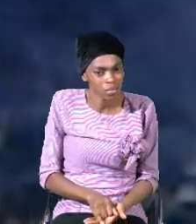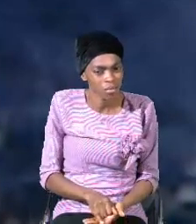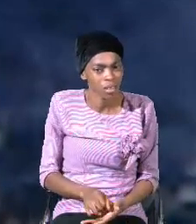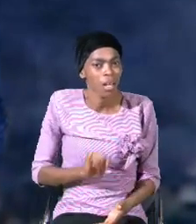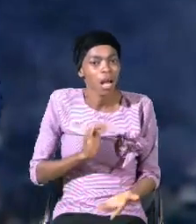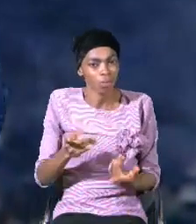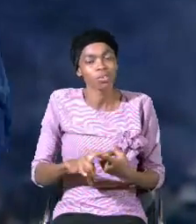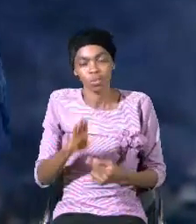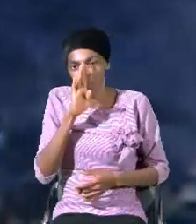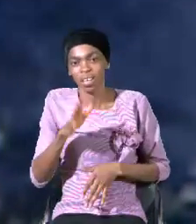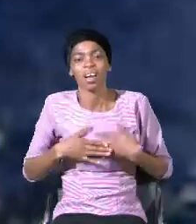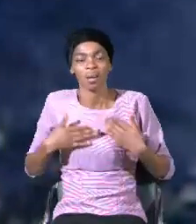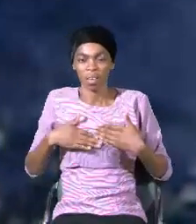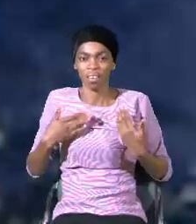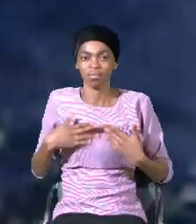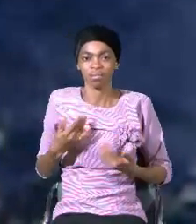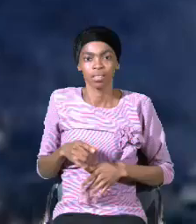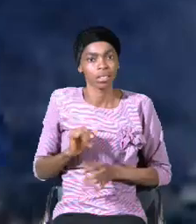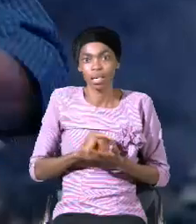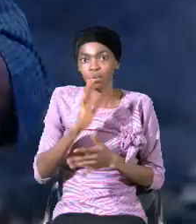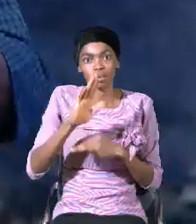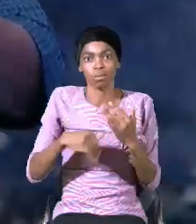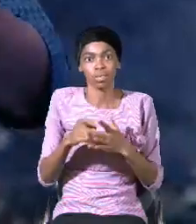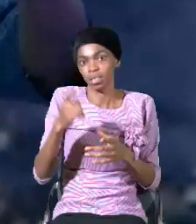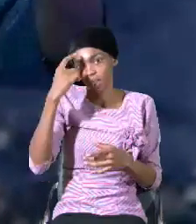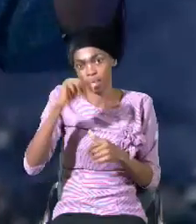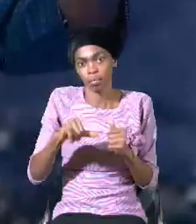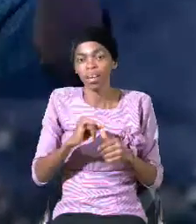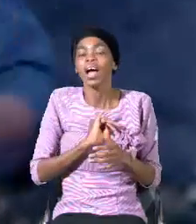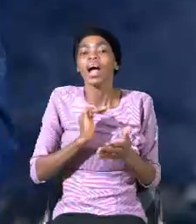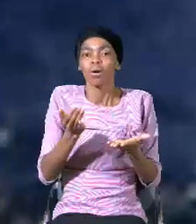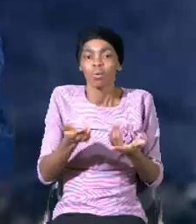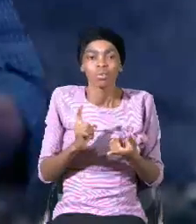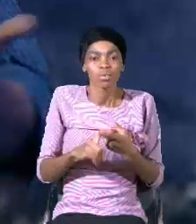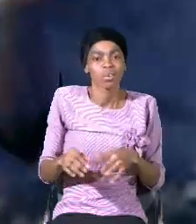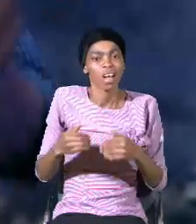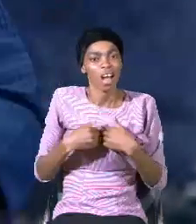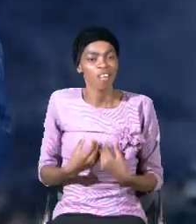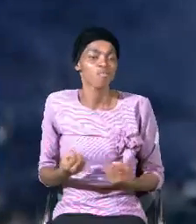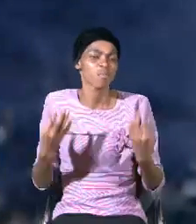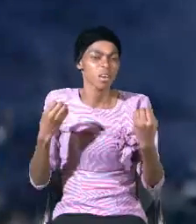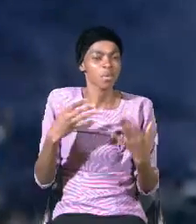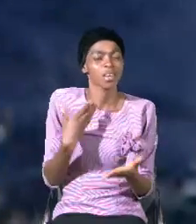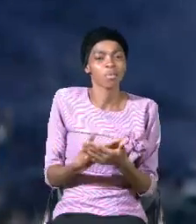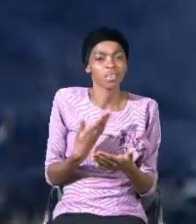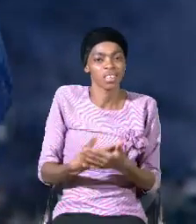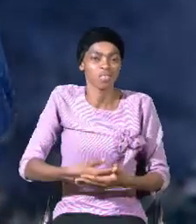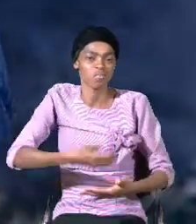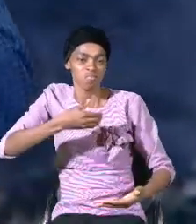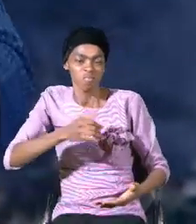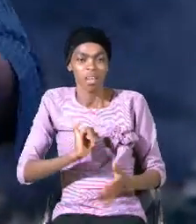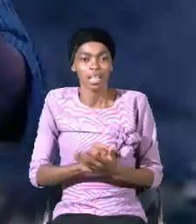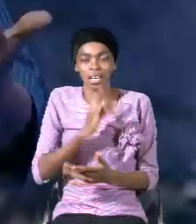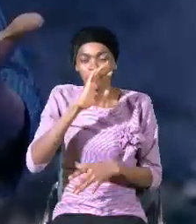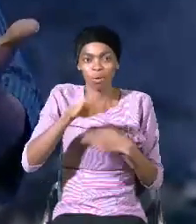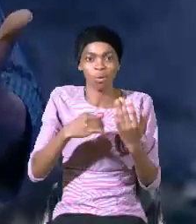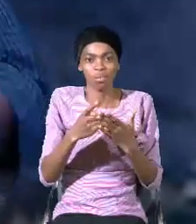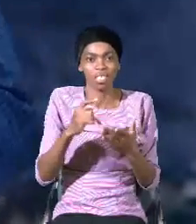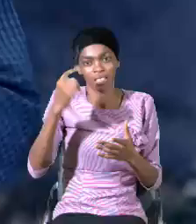happy. That's the only thing they think about. I want to have a lot of wealth. That's the only thing they think about. Me, me,